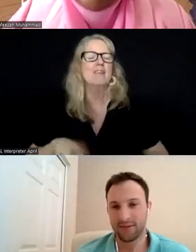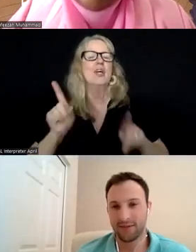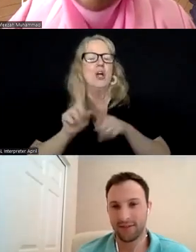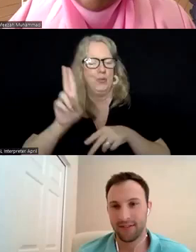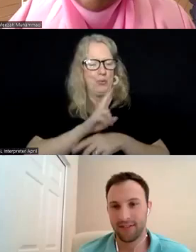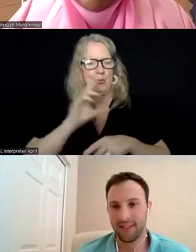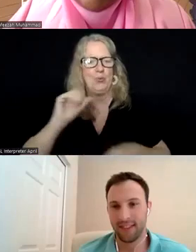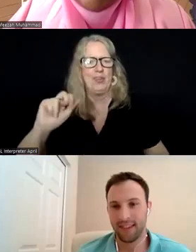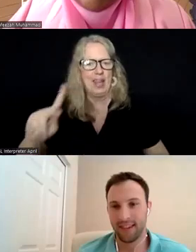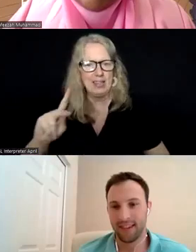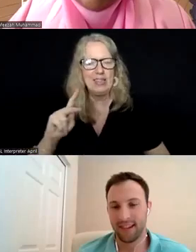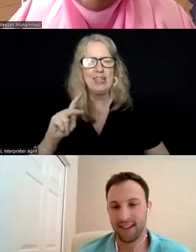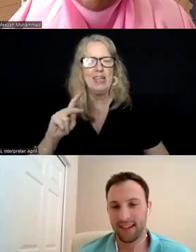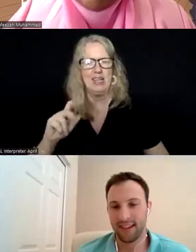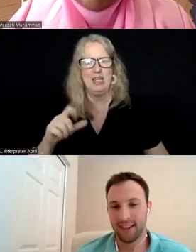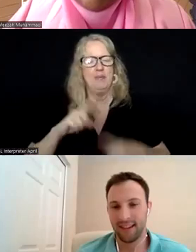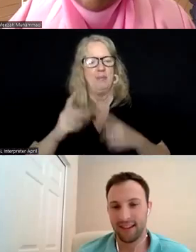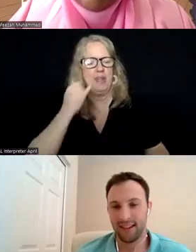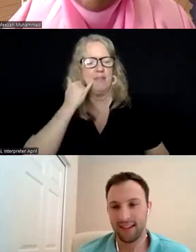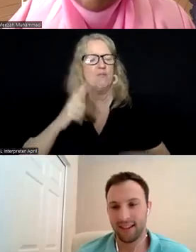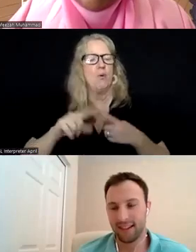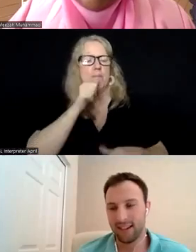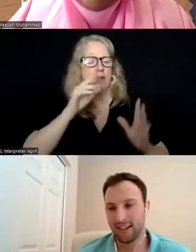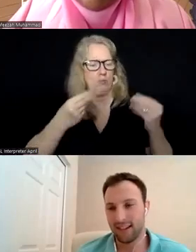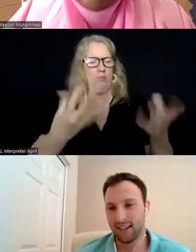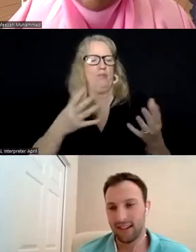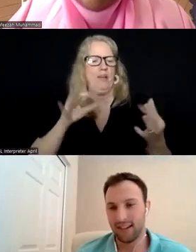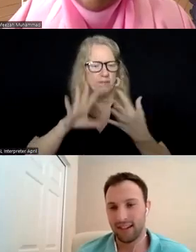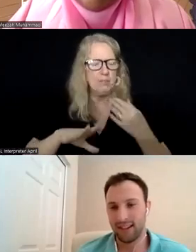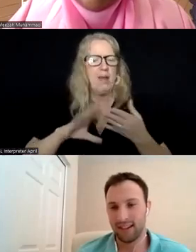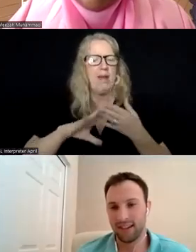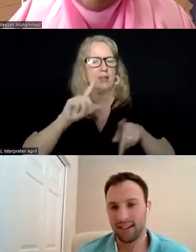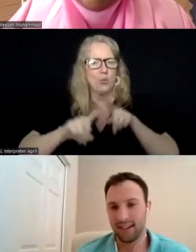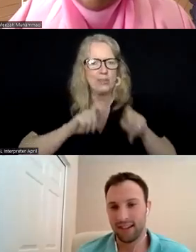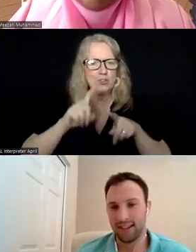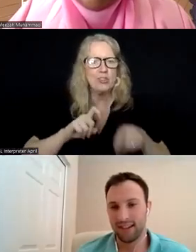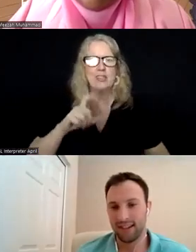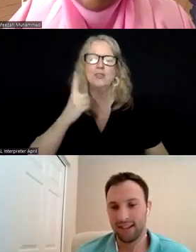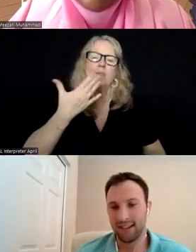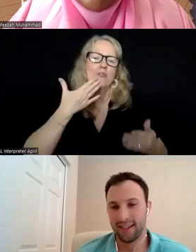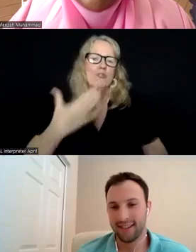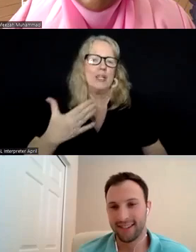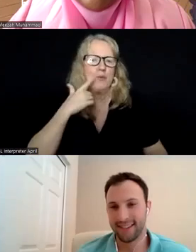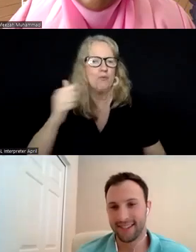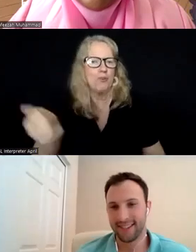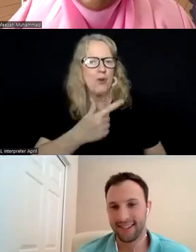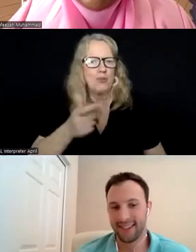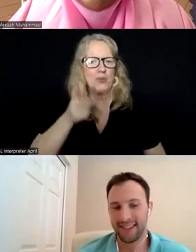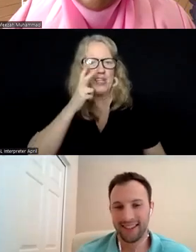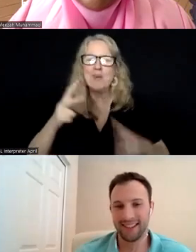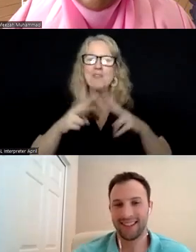link to an ID and password to provide feedback and questions there. But just so grateful for you all sharing this. This is